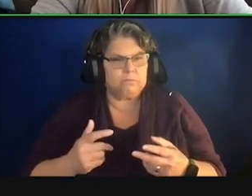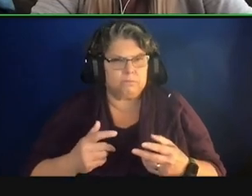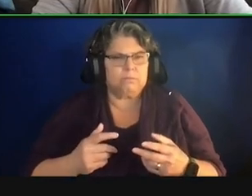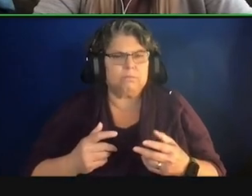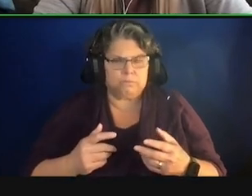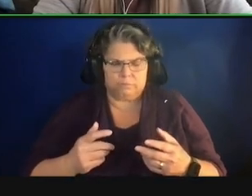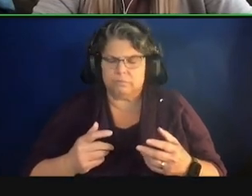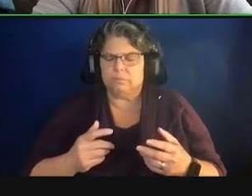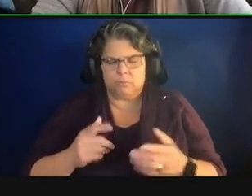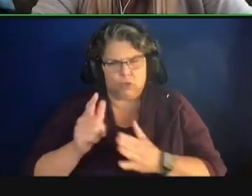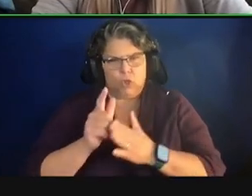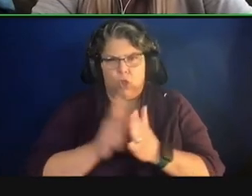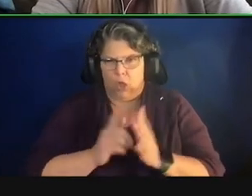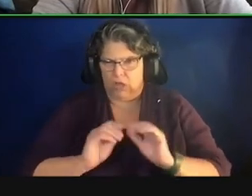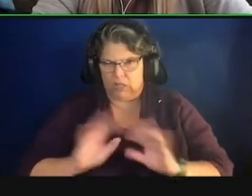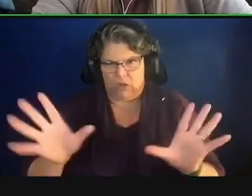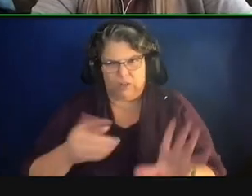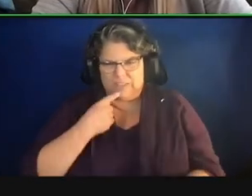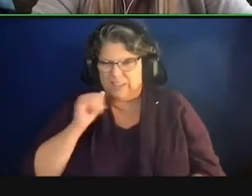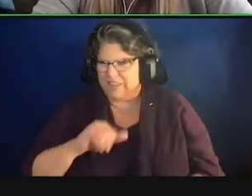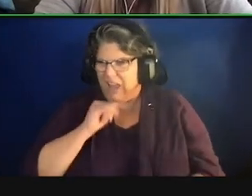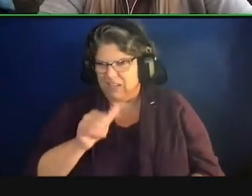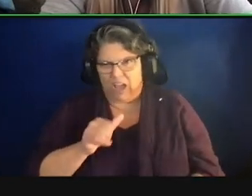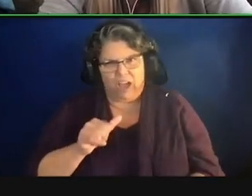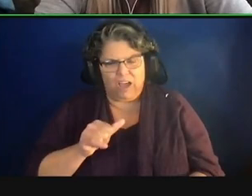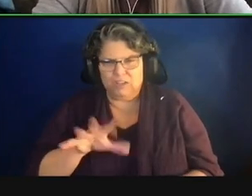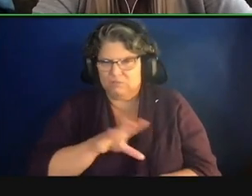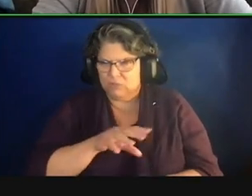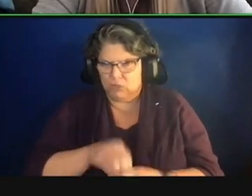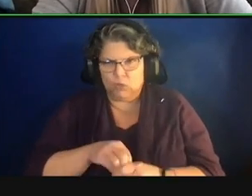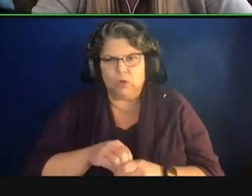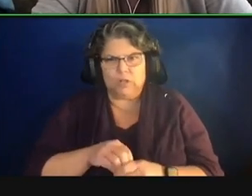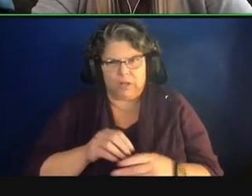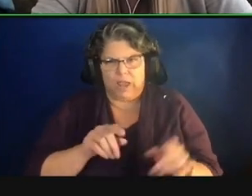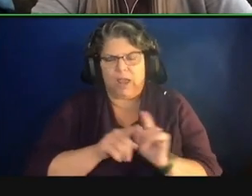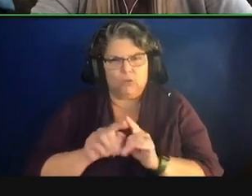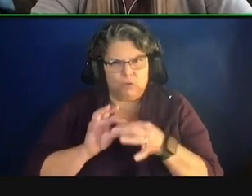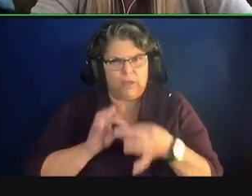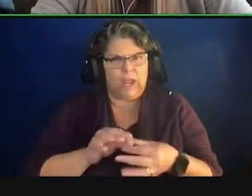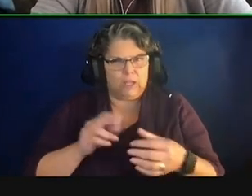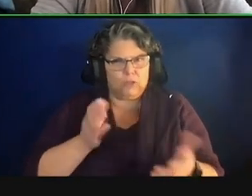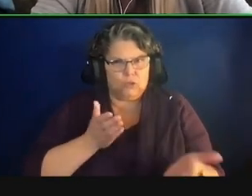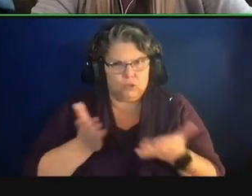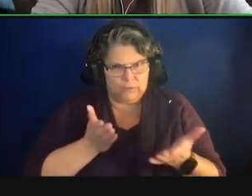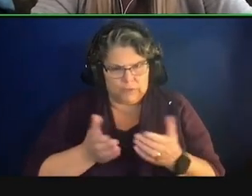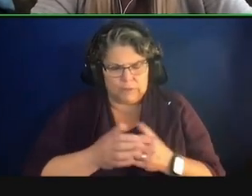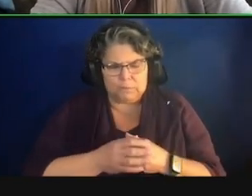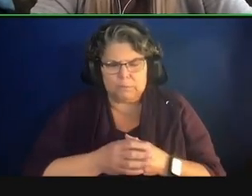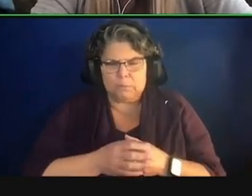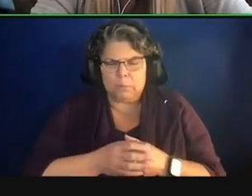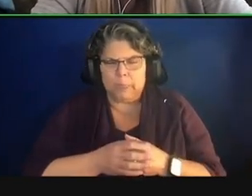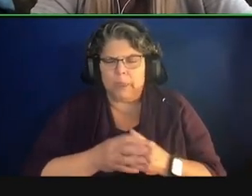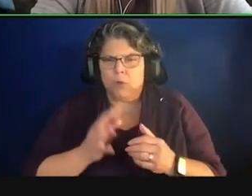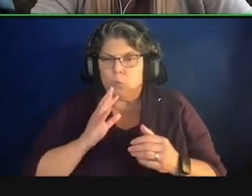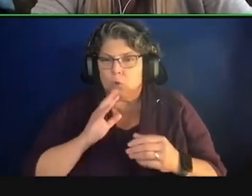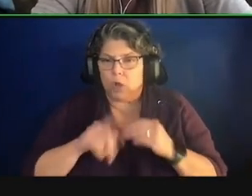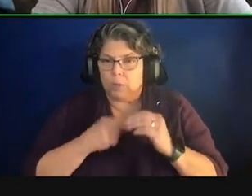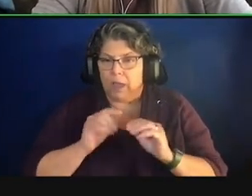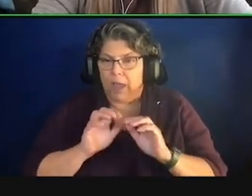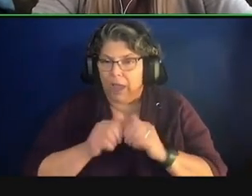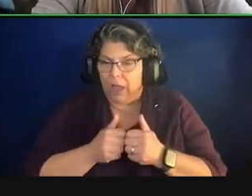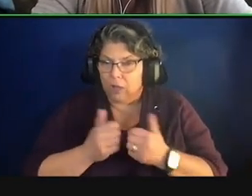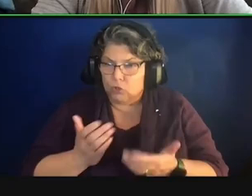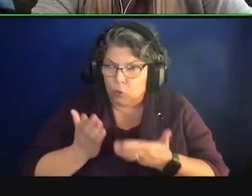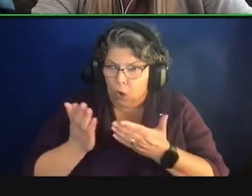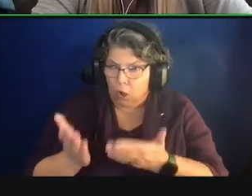that that's not covered as a related service. So when we're talking about how to